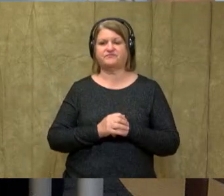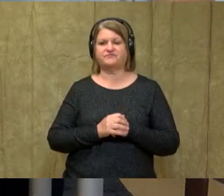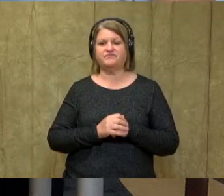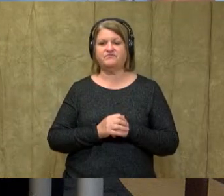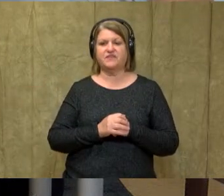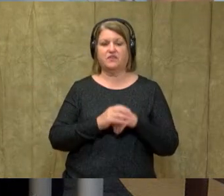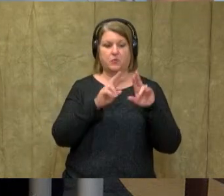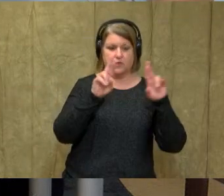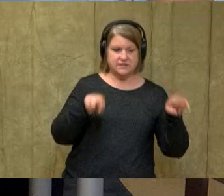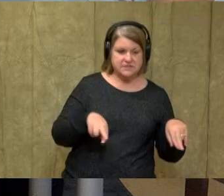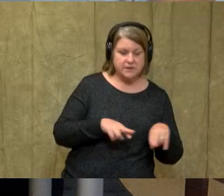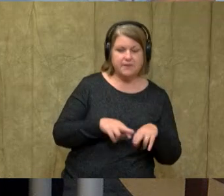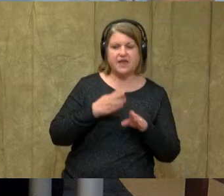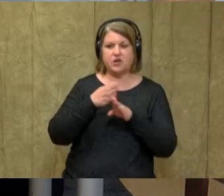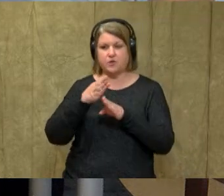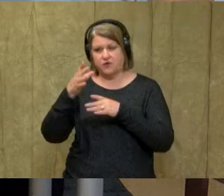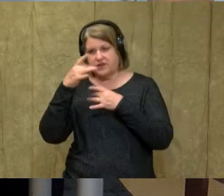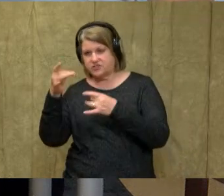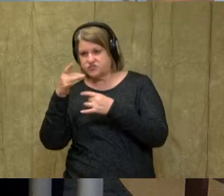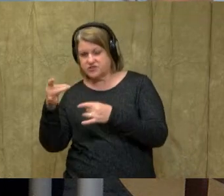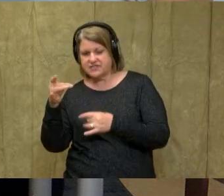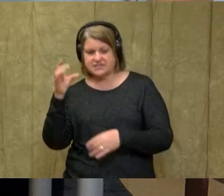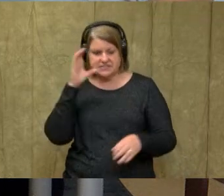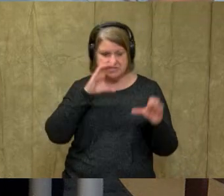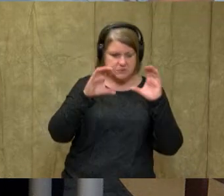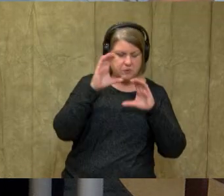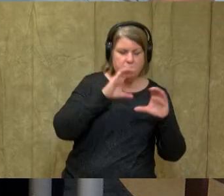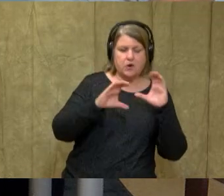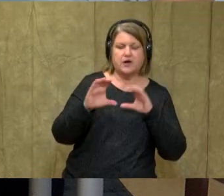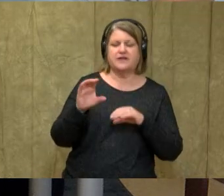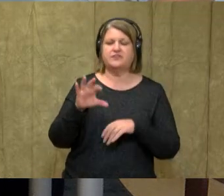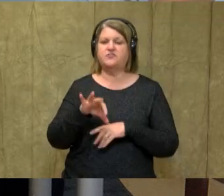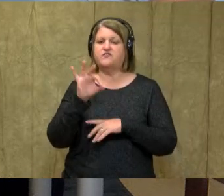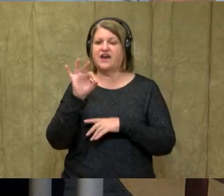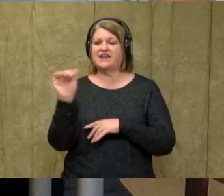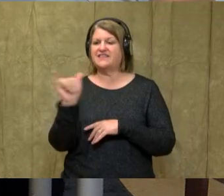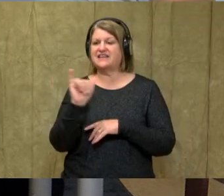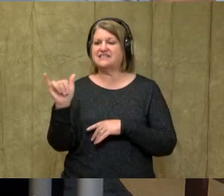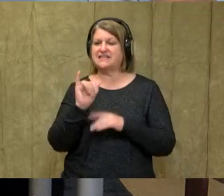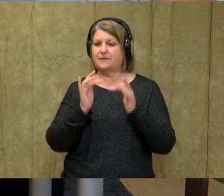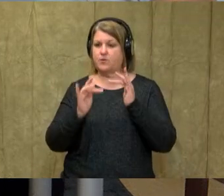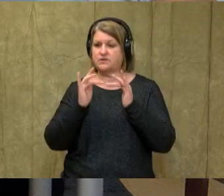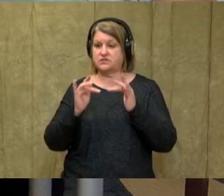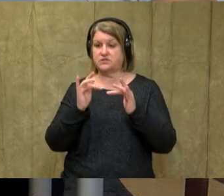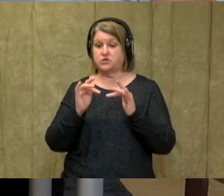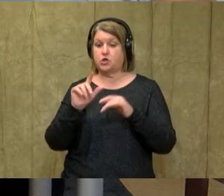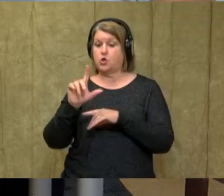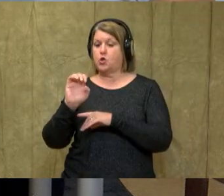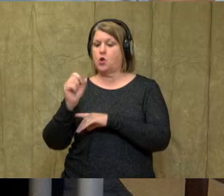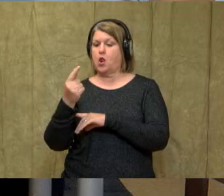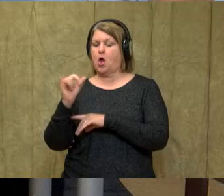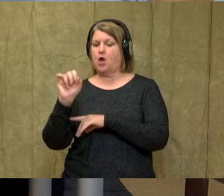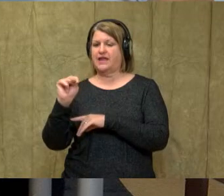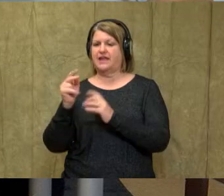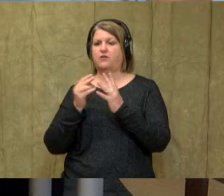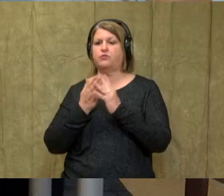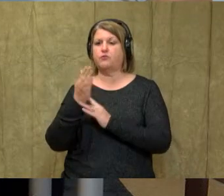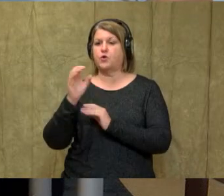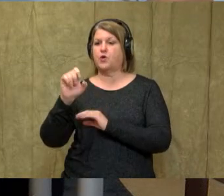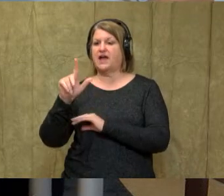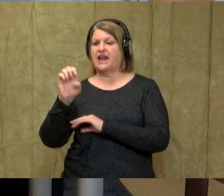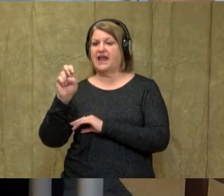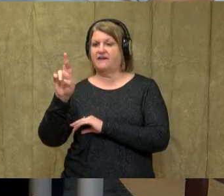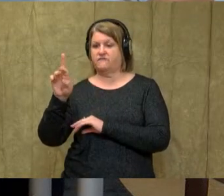inventories, the exploring, all of that is found at that same website, and you log in there through Clever, and it's all at the